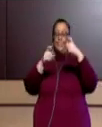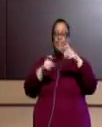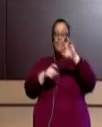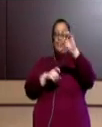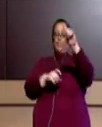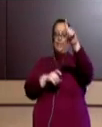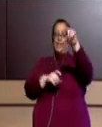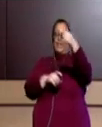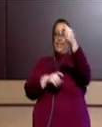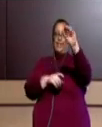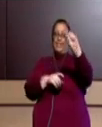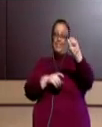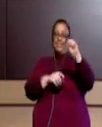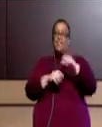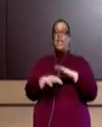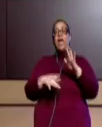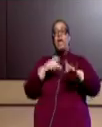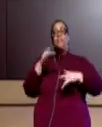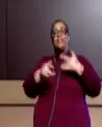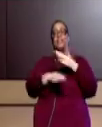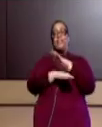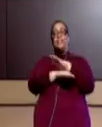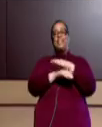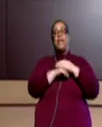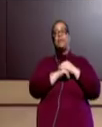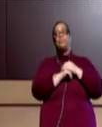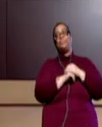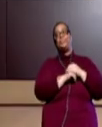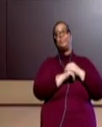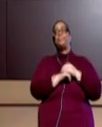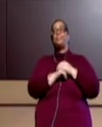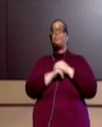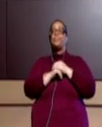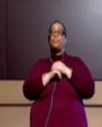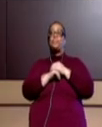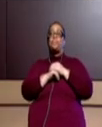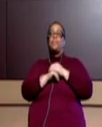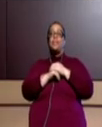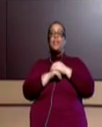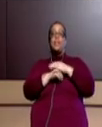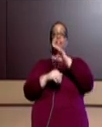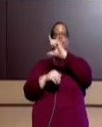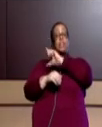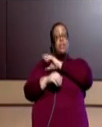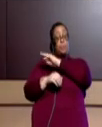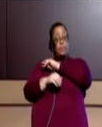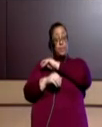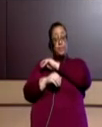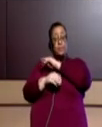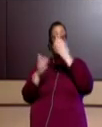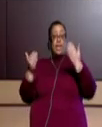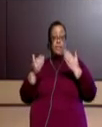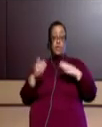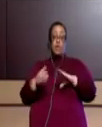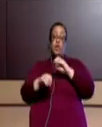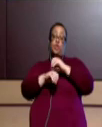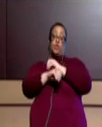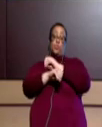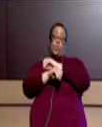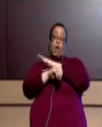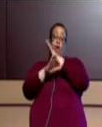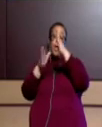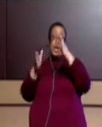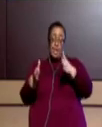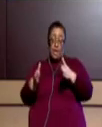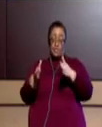edges. I am excited tonight. Love McPherson to have you. You are a counselor. Yes, a certified